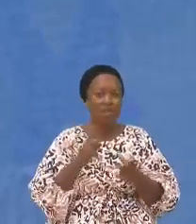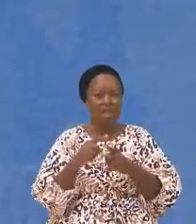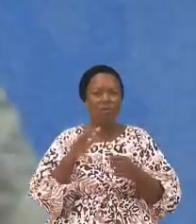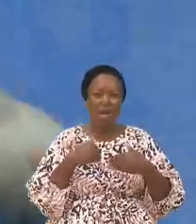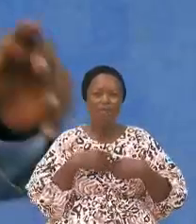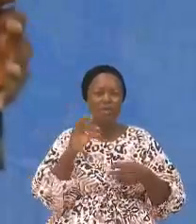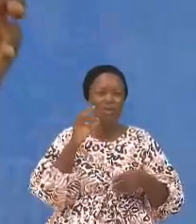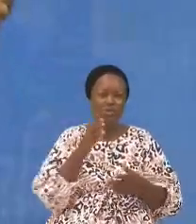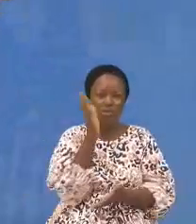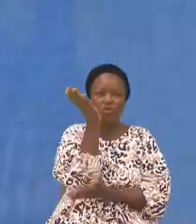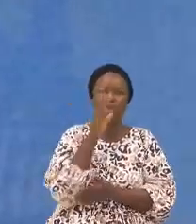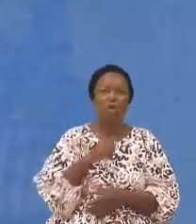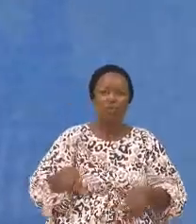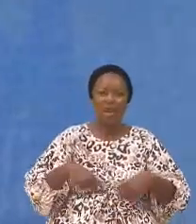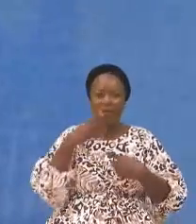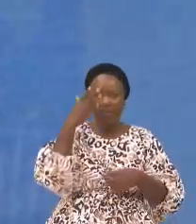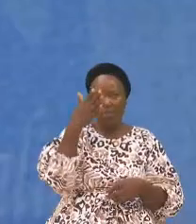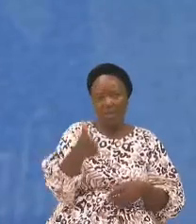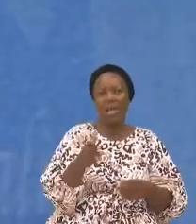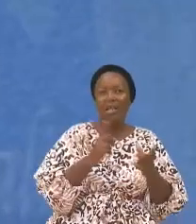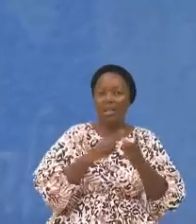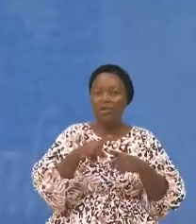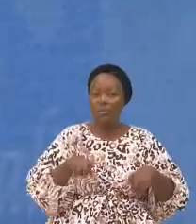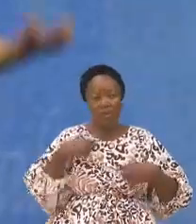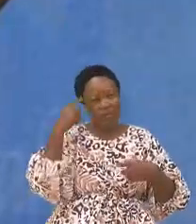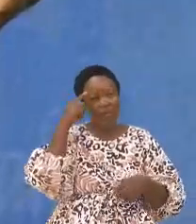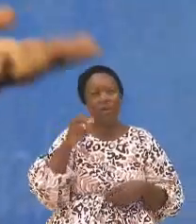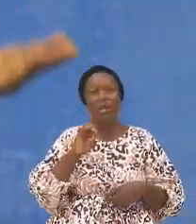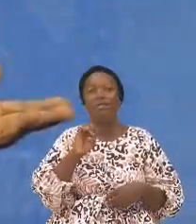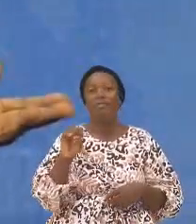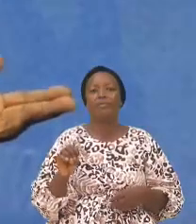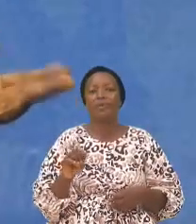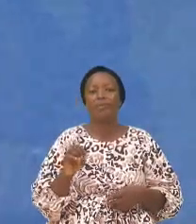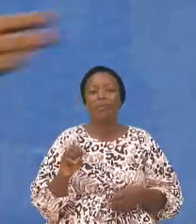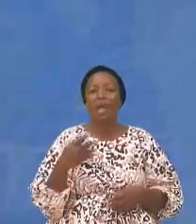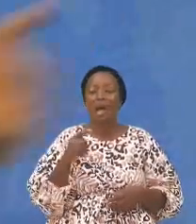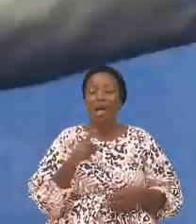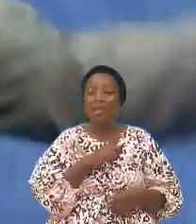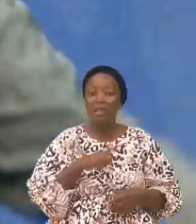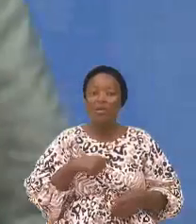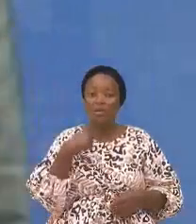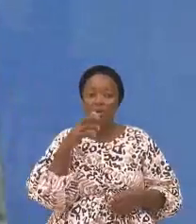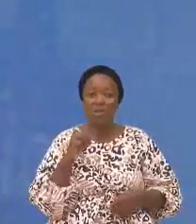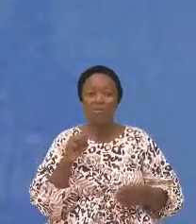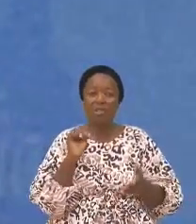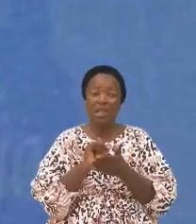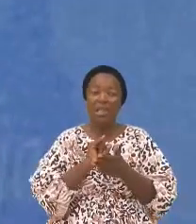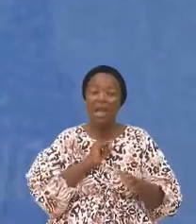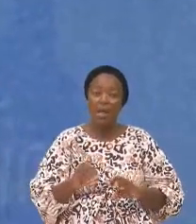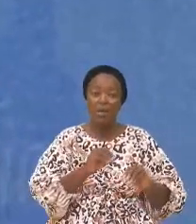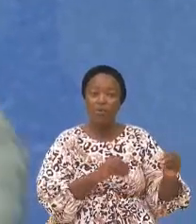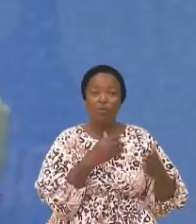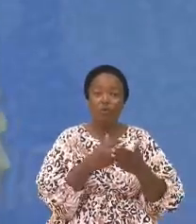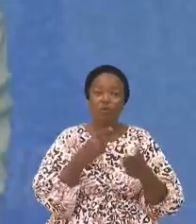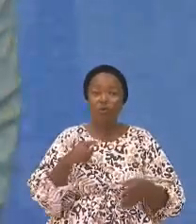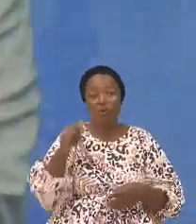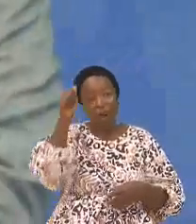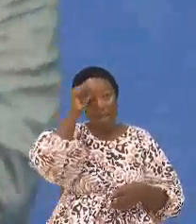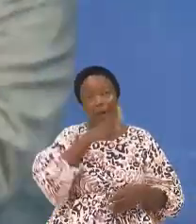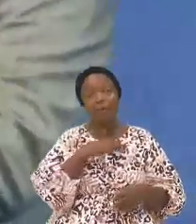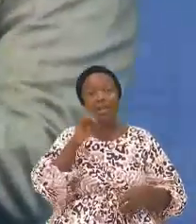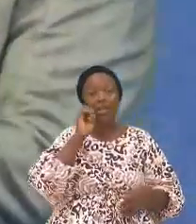that fruit, there is the tree of the of life there, then you will live forever. And the